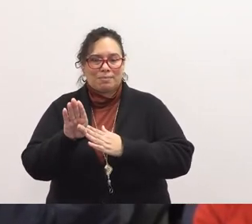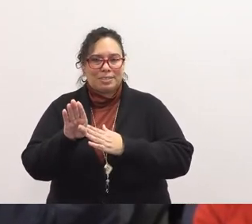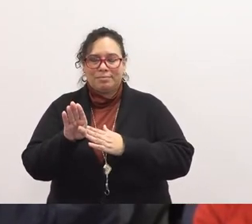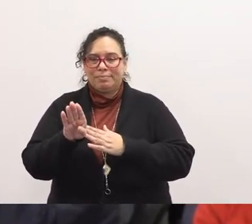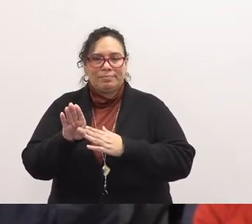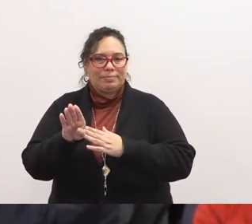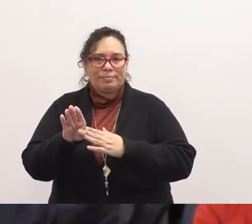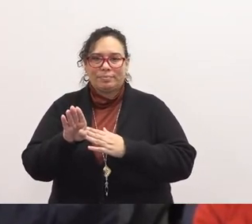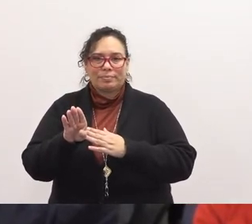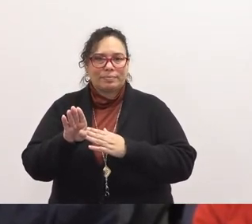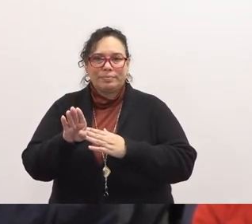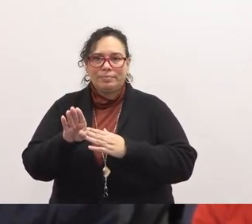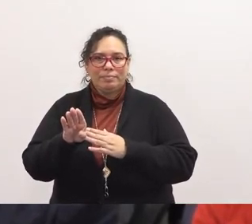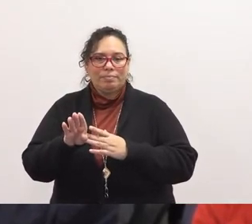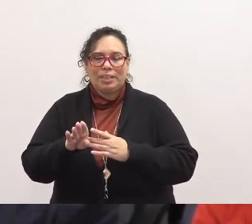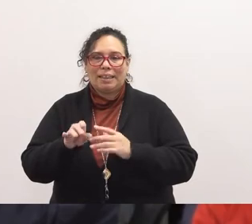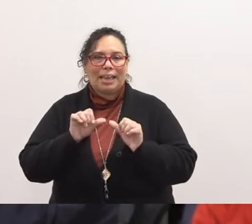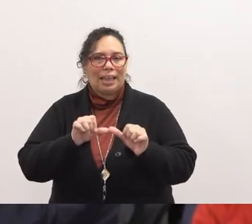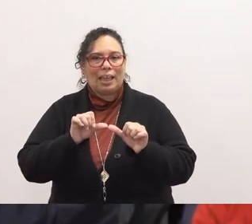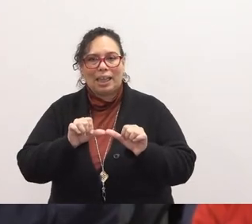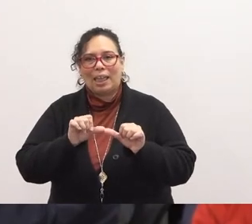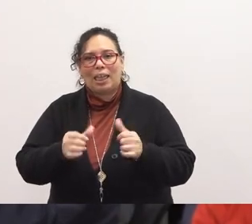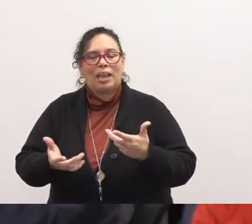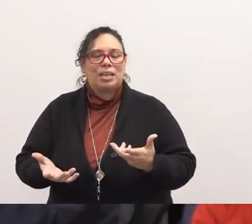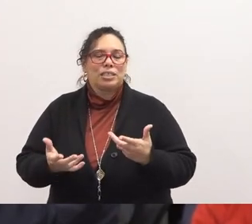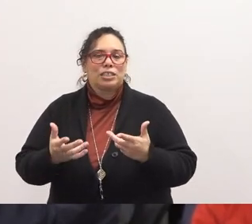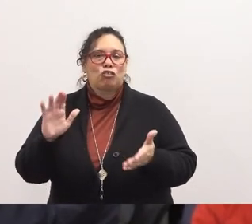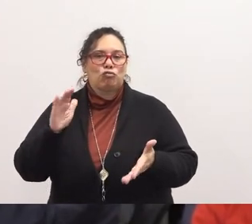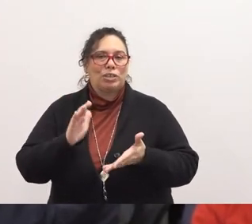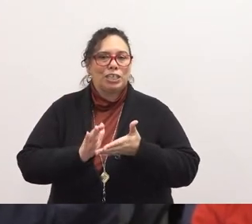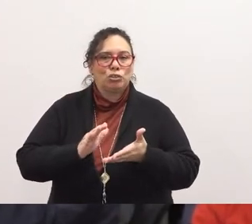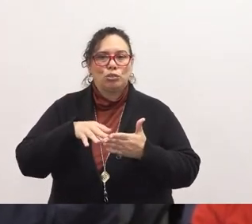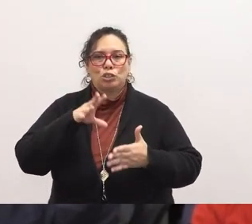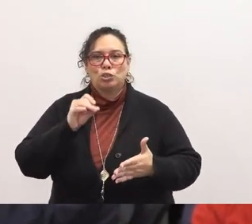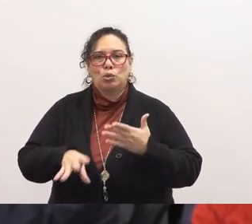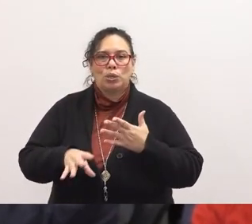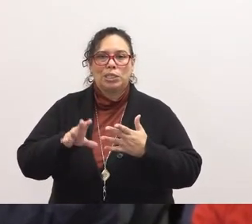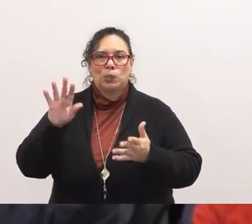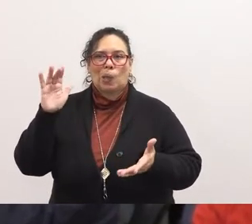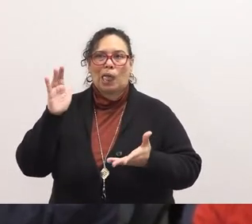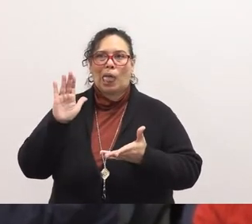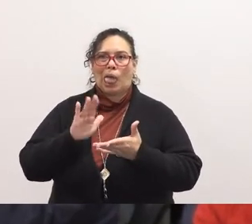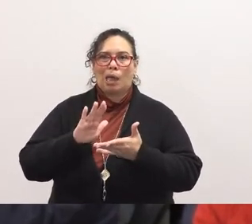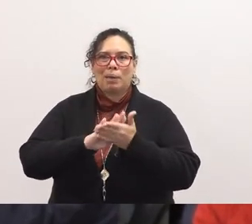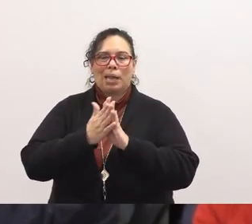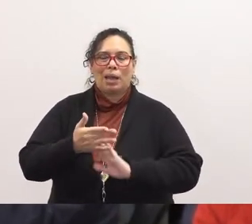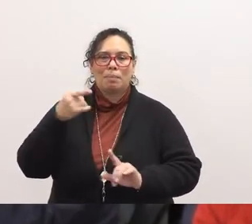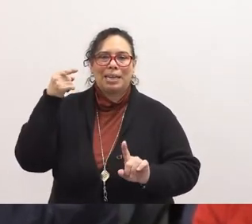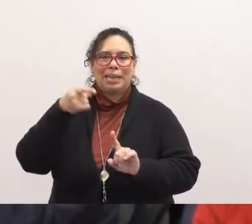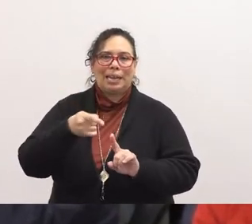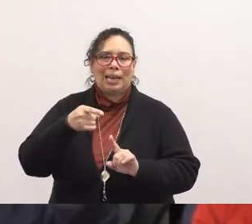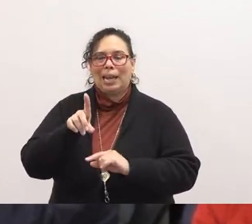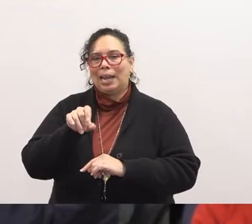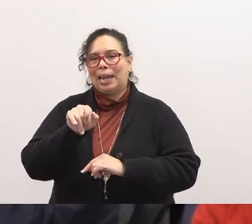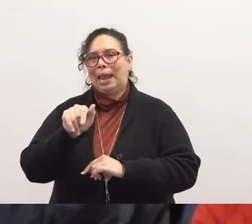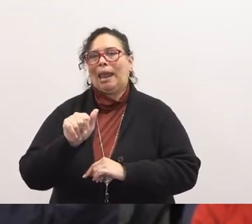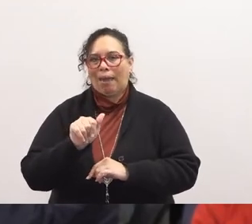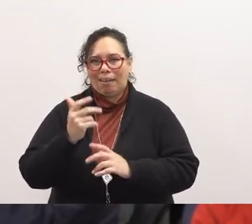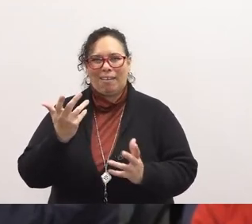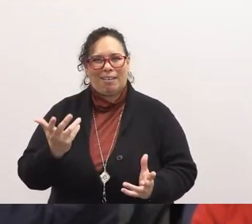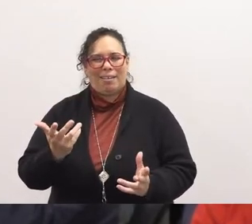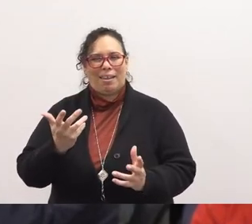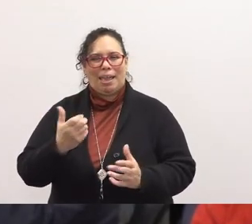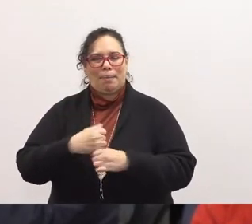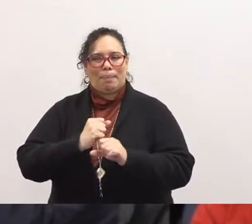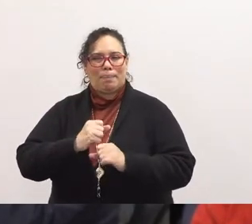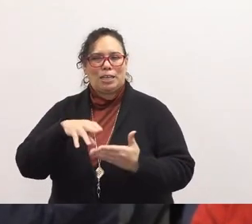additional professional development days that continuously reduce students to data points and talk about students as cogs in a machine and make students feel bad about